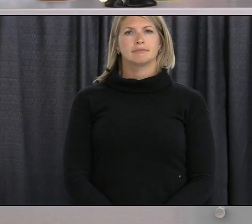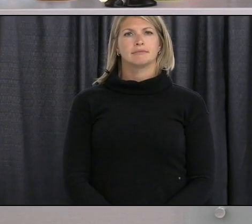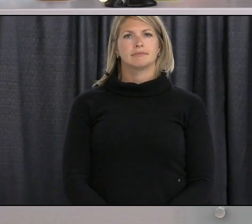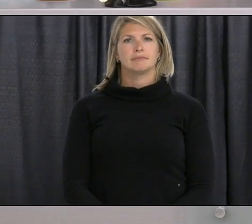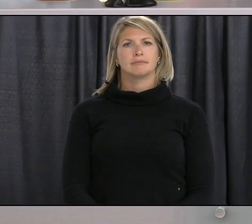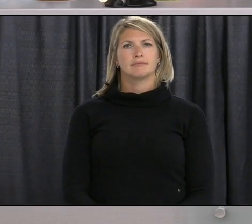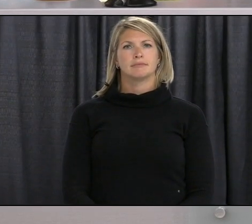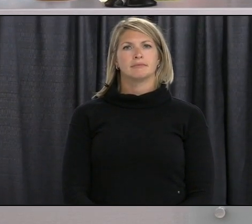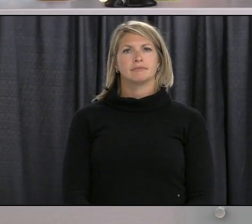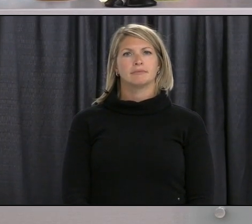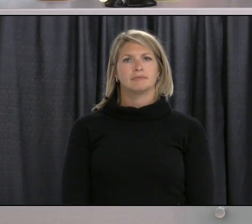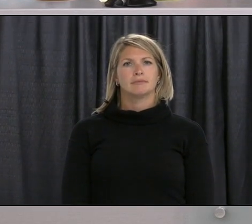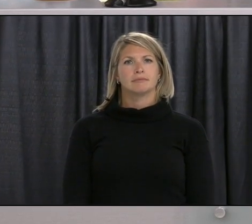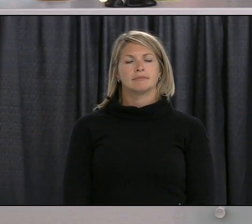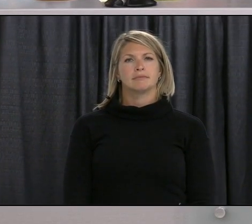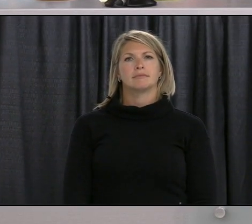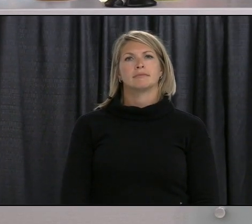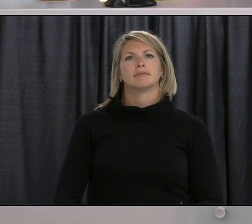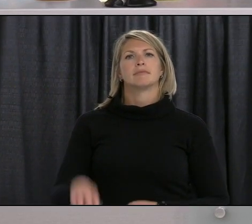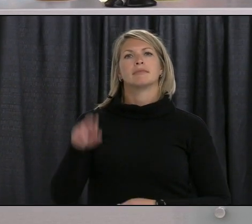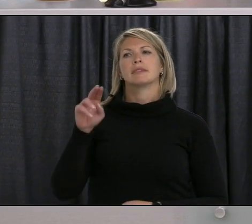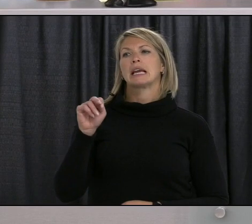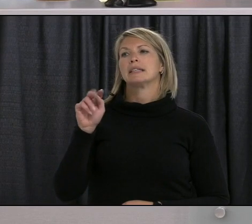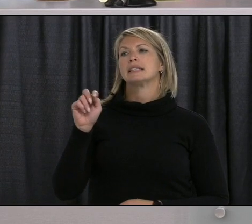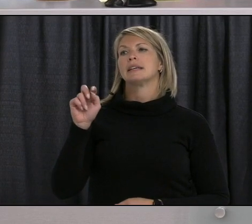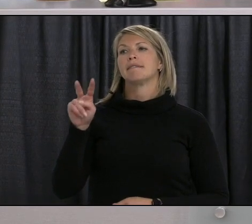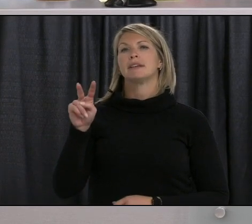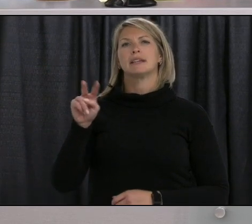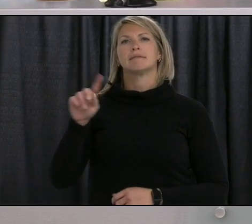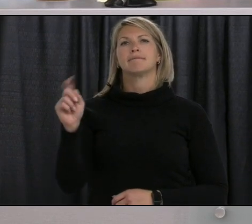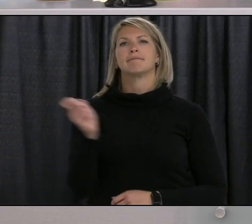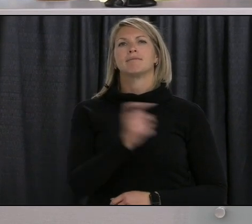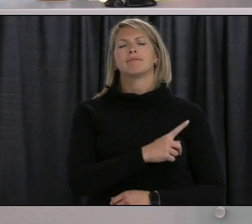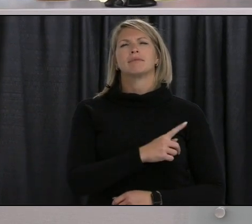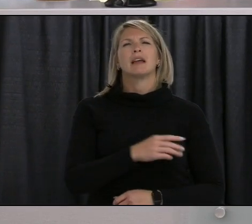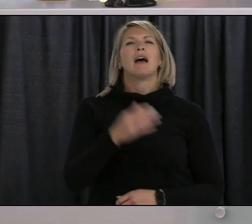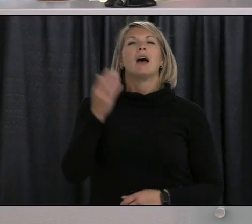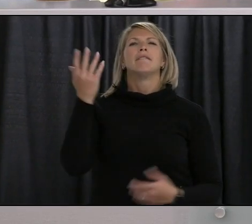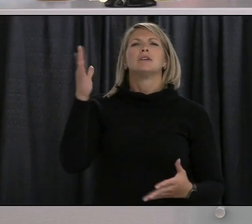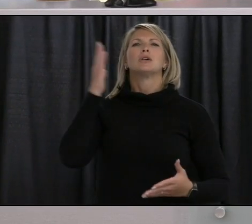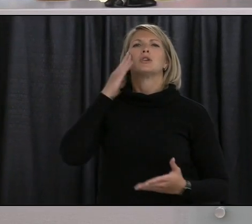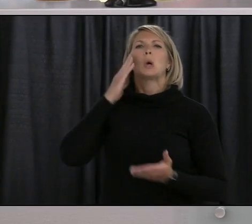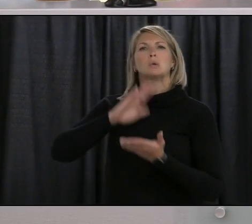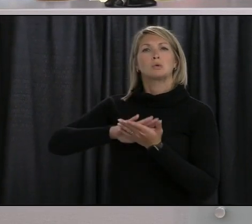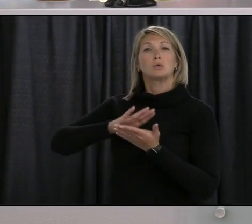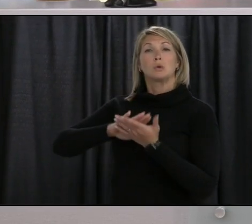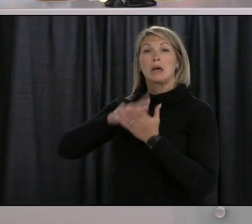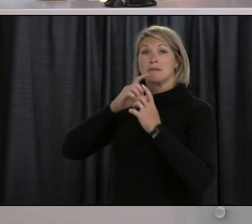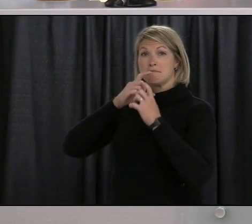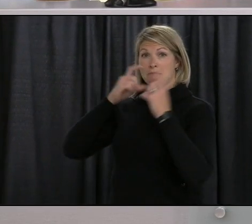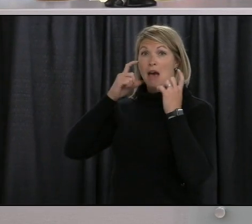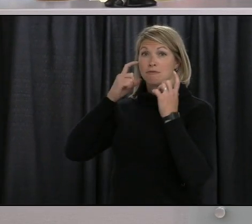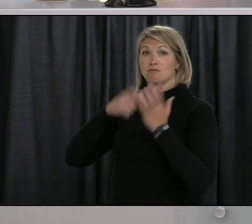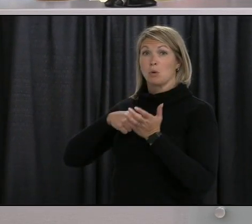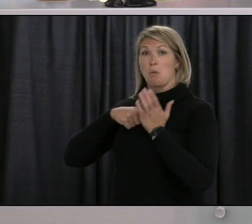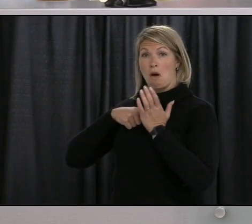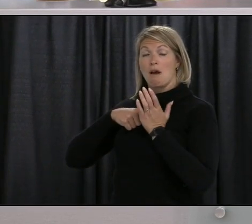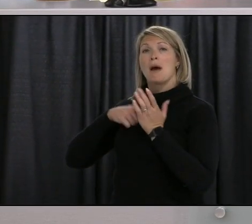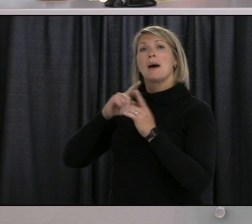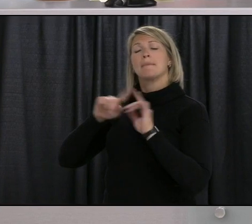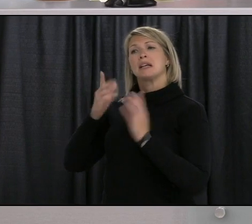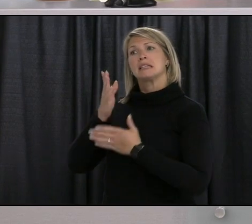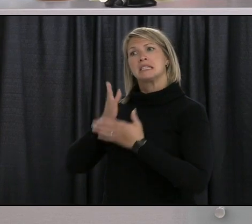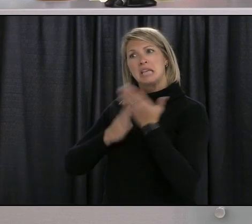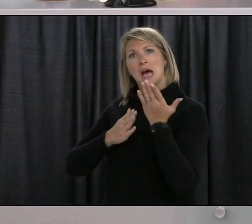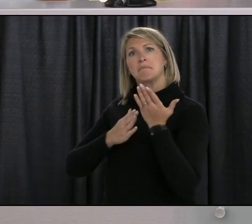wondering about masks in school. We know that for 7 to 12, they were to be mandatory if 1 meter distance couldn't be maintained. You know, for